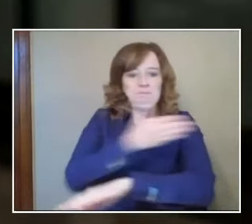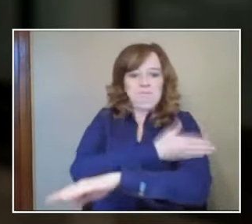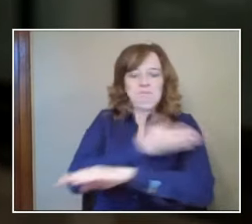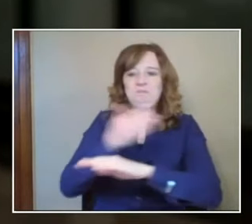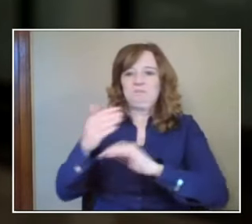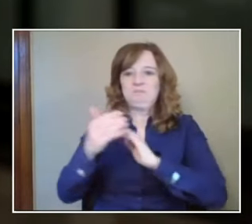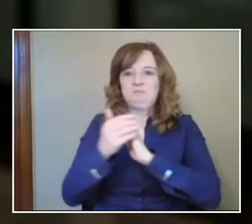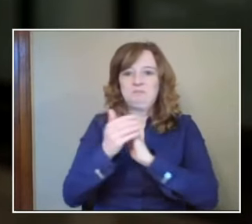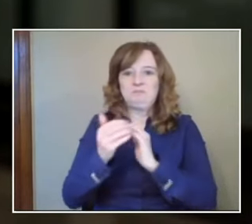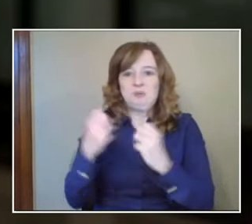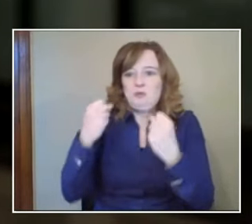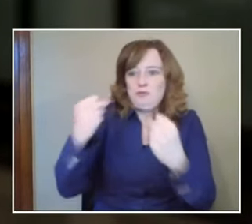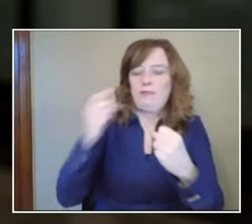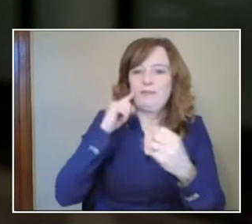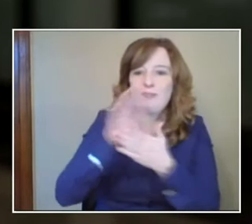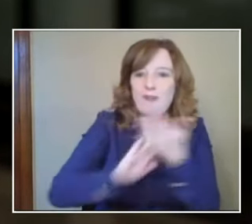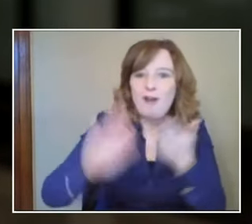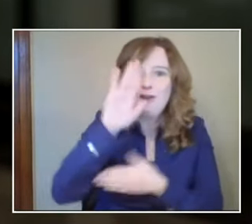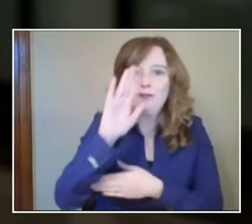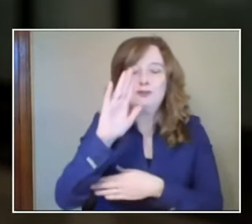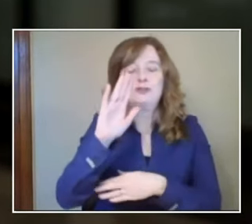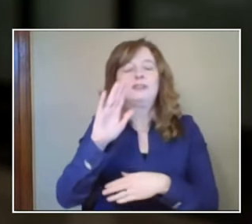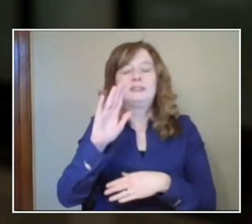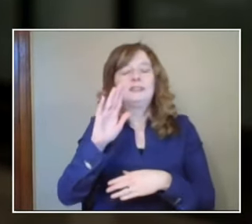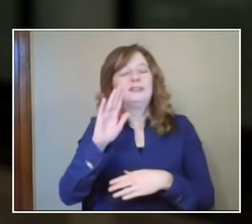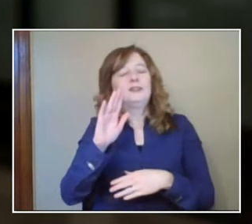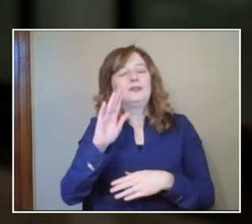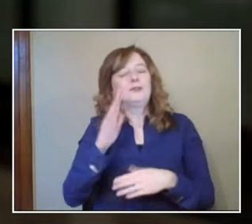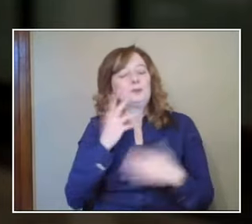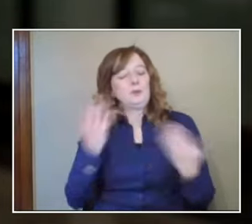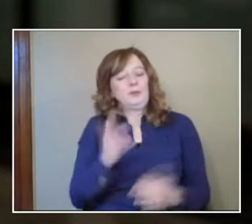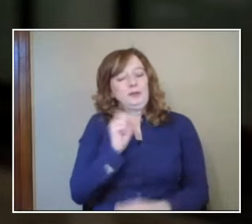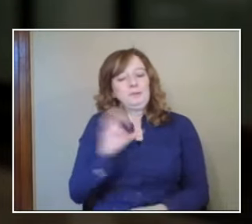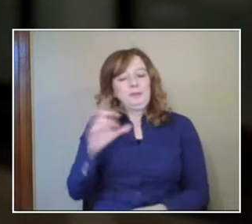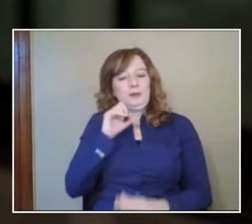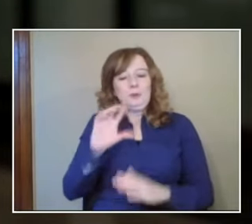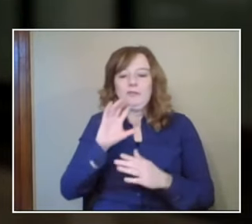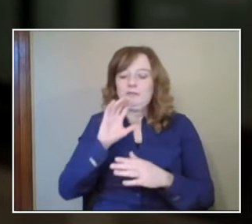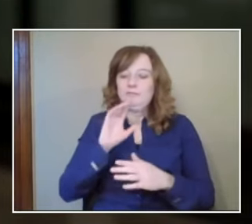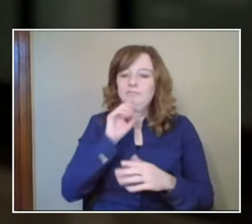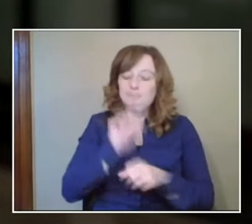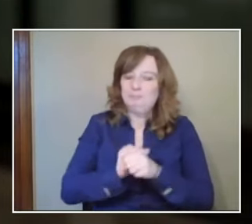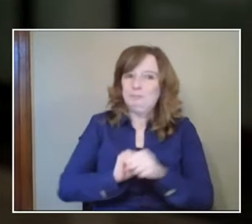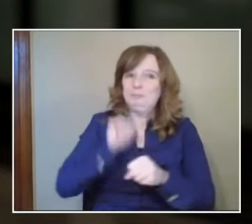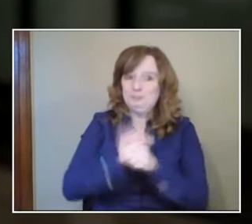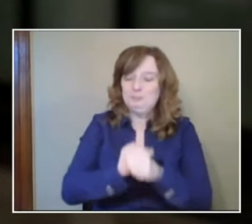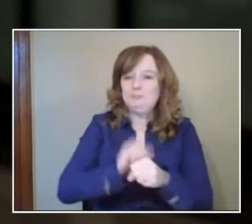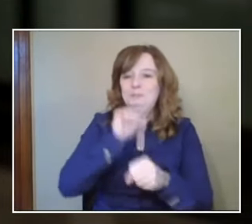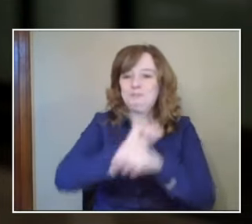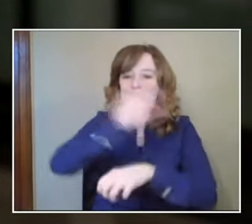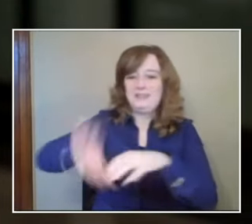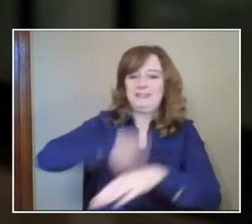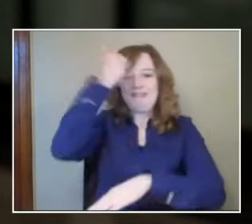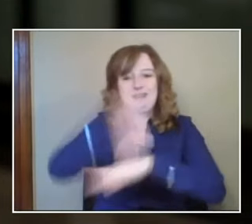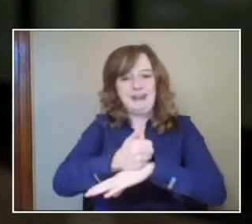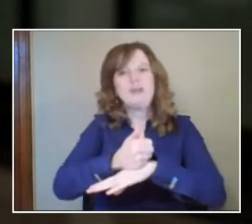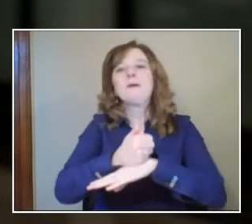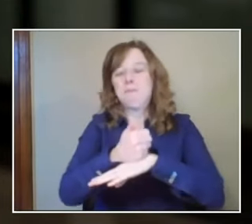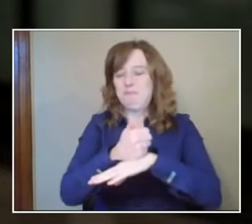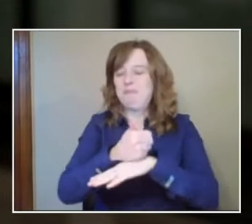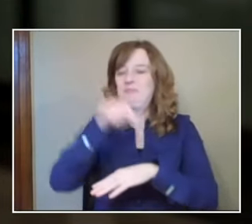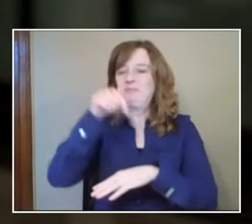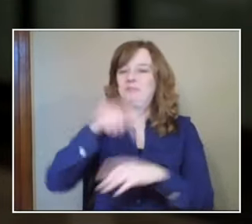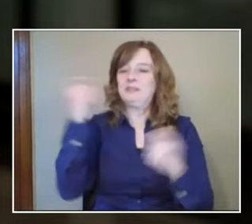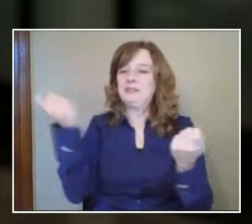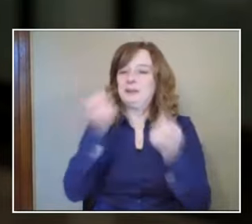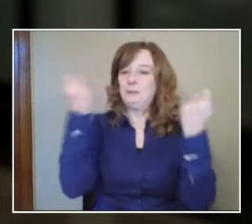hard to make this virtual celebration special and joyful in a different way. This is also the first time